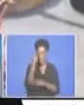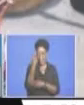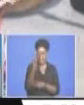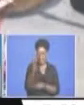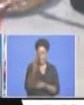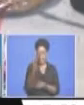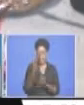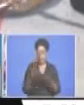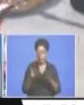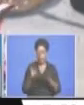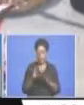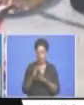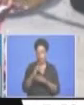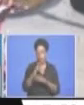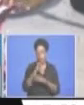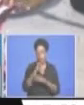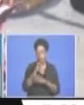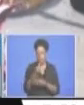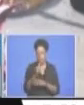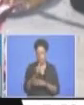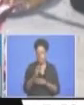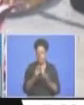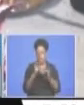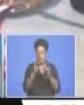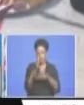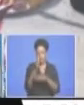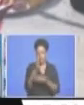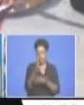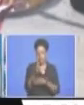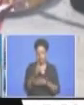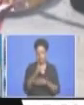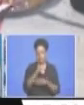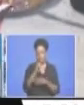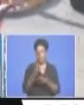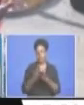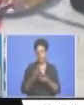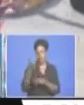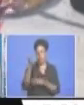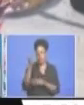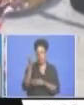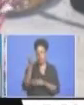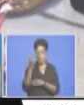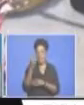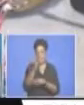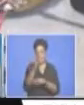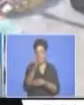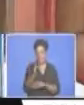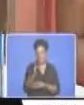ramifications of not subjecting themselves to testing are also submitting their whereabouts.